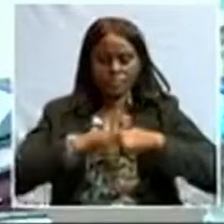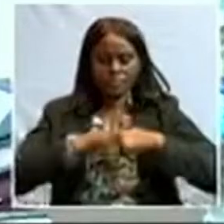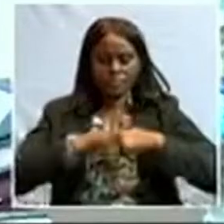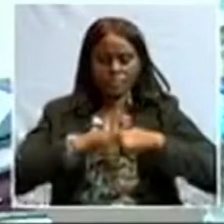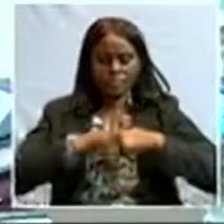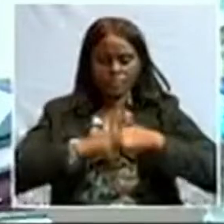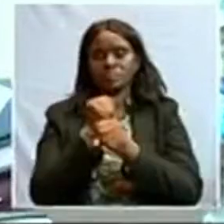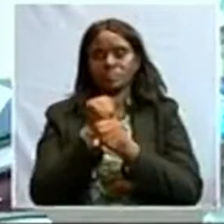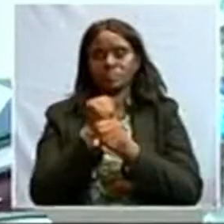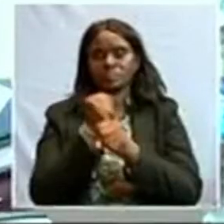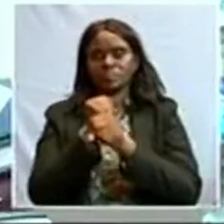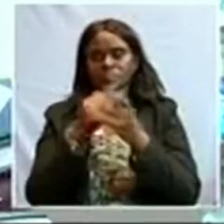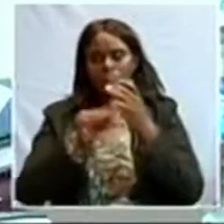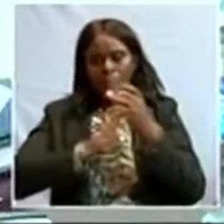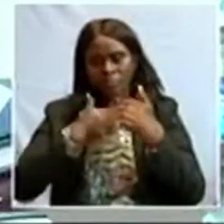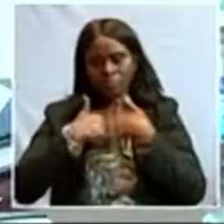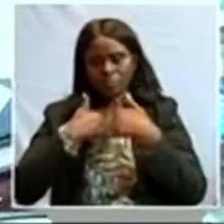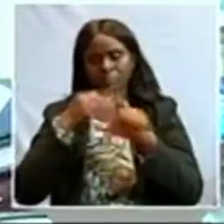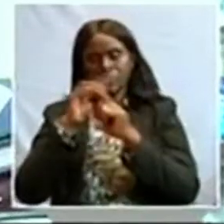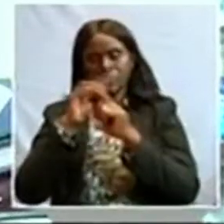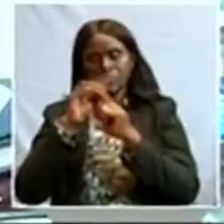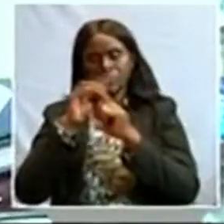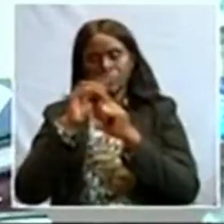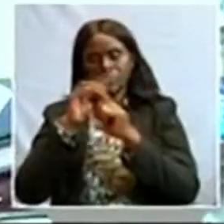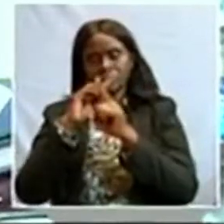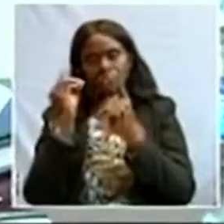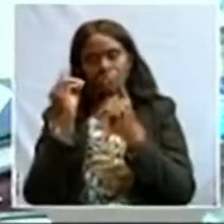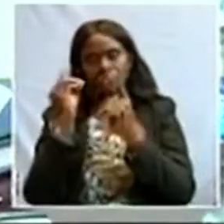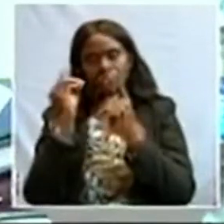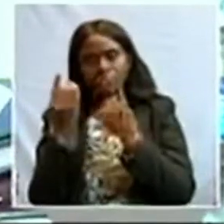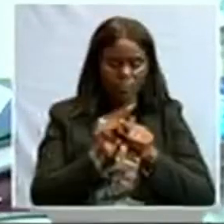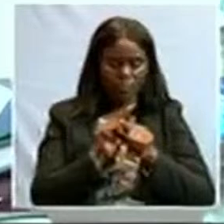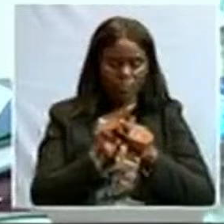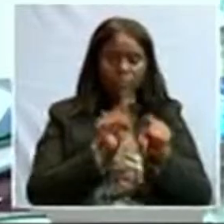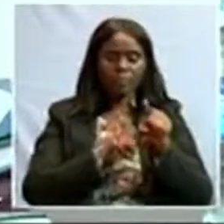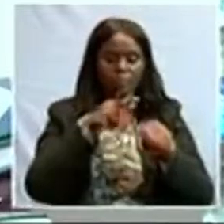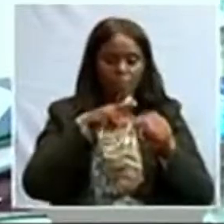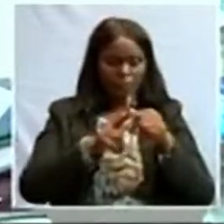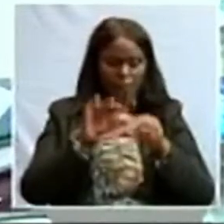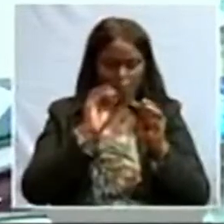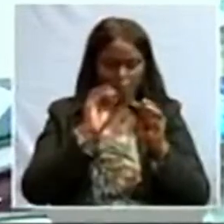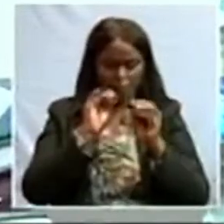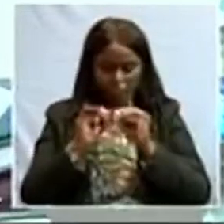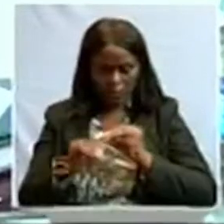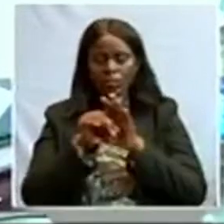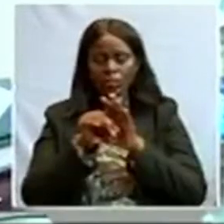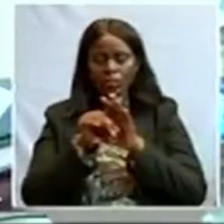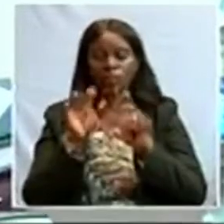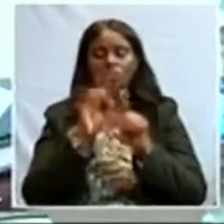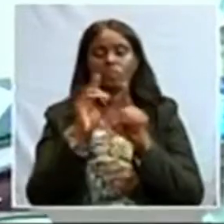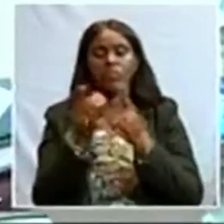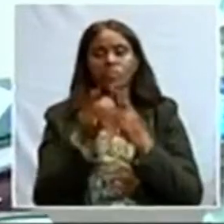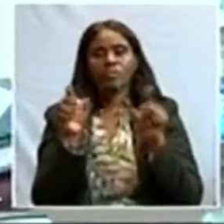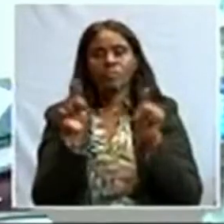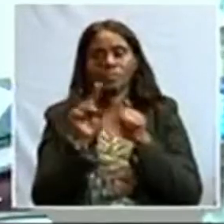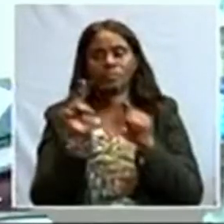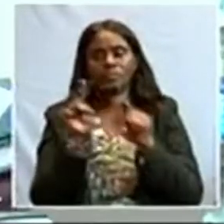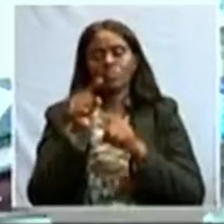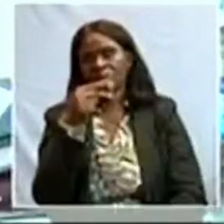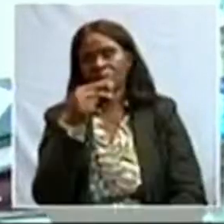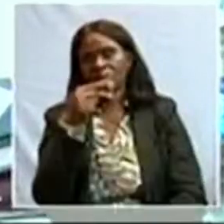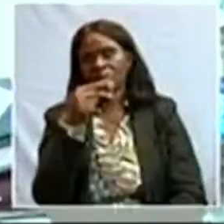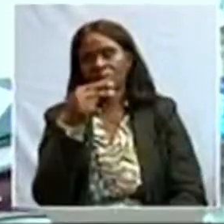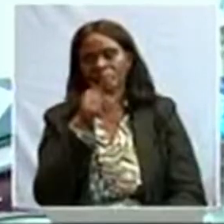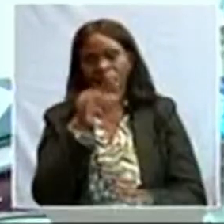that we have undertaken as a district is pothole patch, rehabilitation of part of a road within the district called H. Figolf by